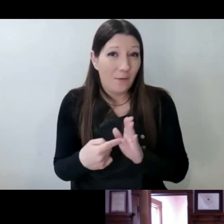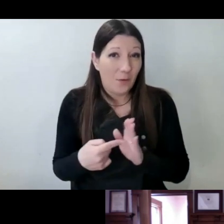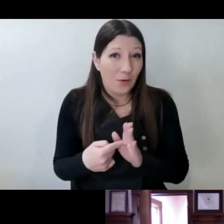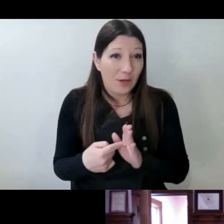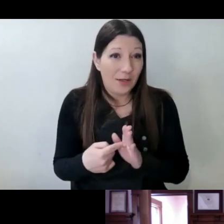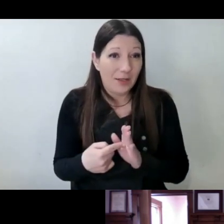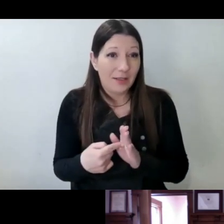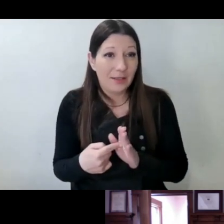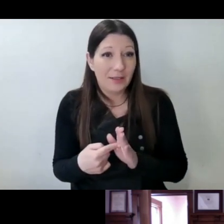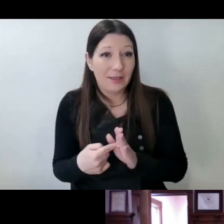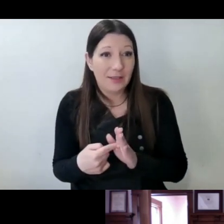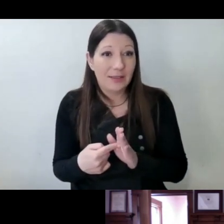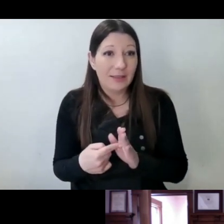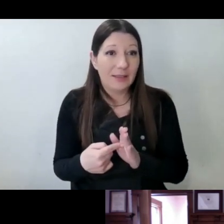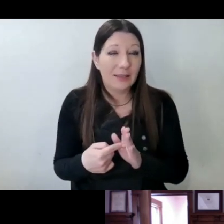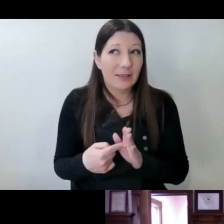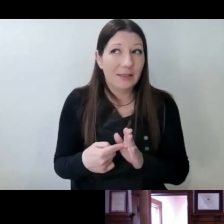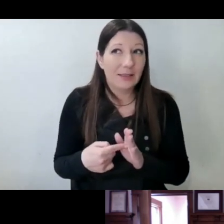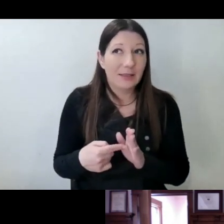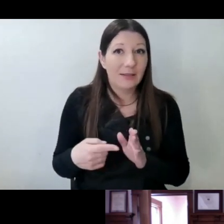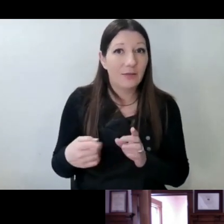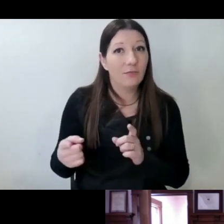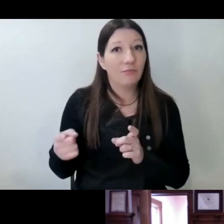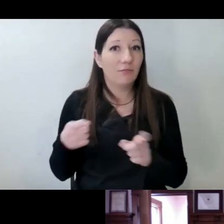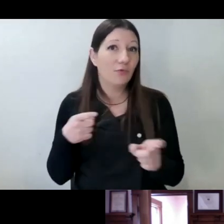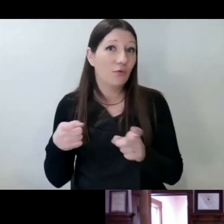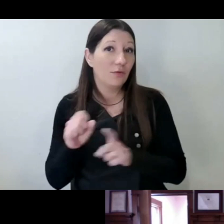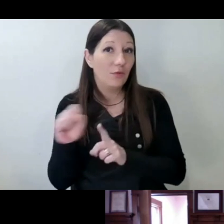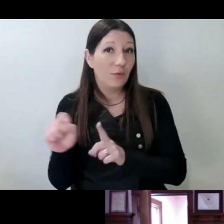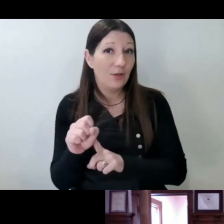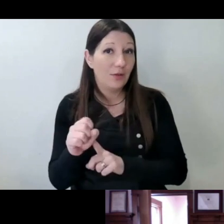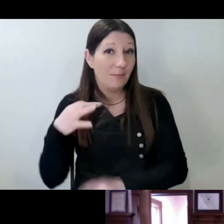control the circumstances in your favor, I think that also comes into play a little bit as well.